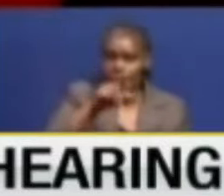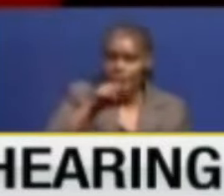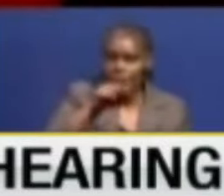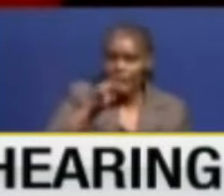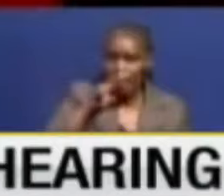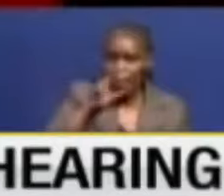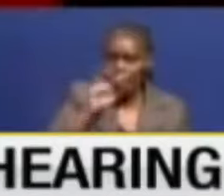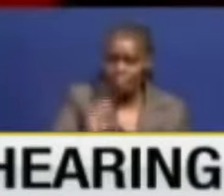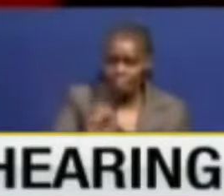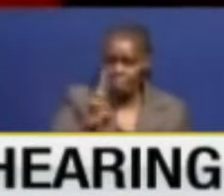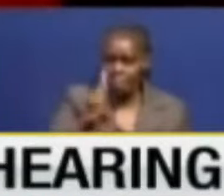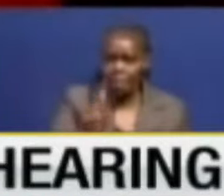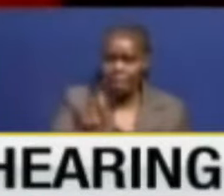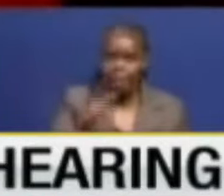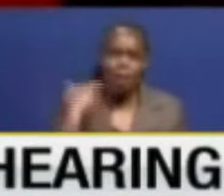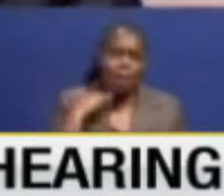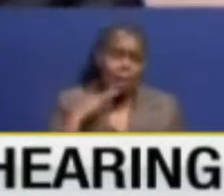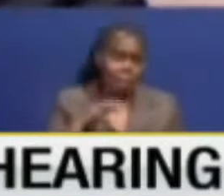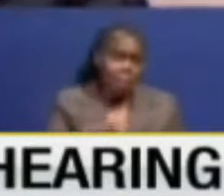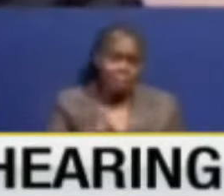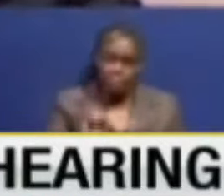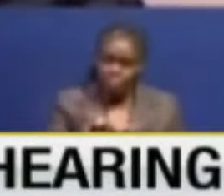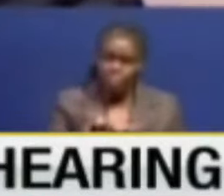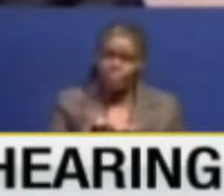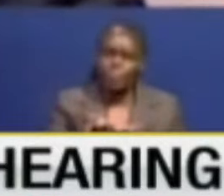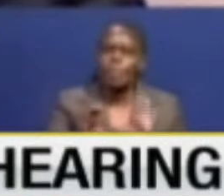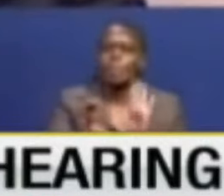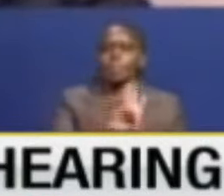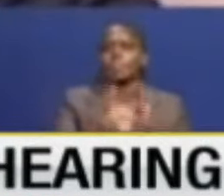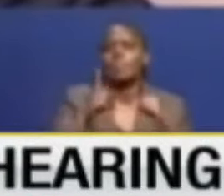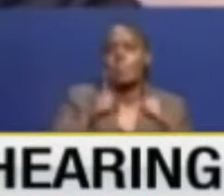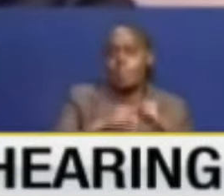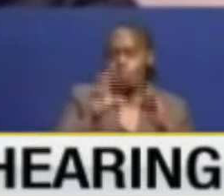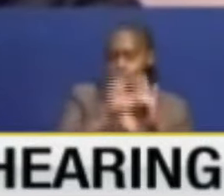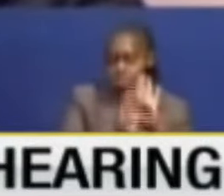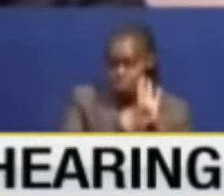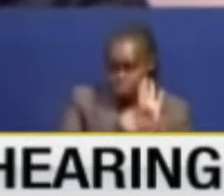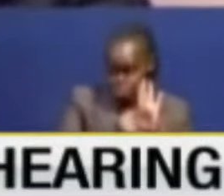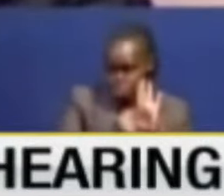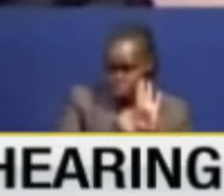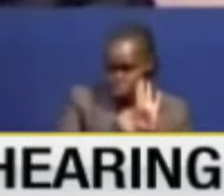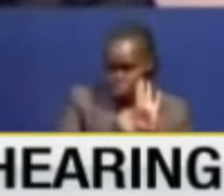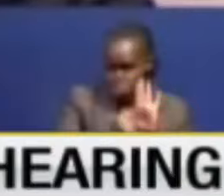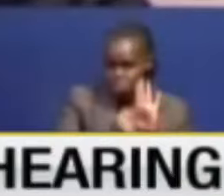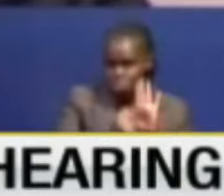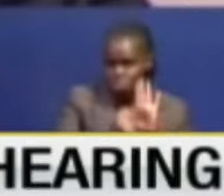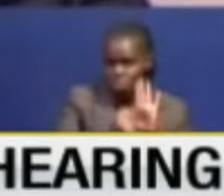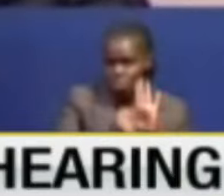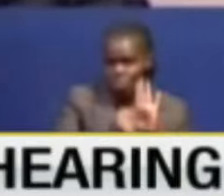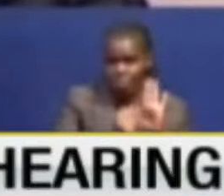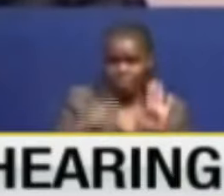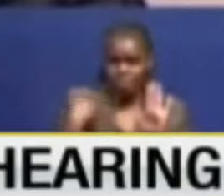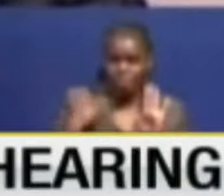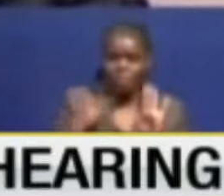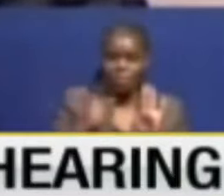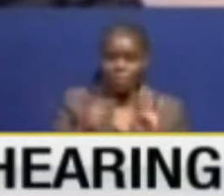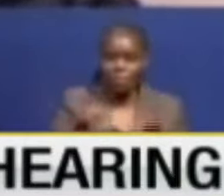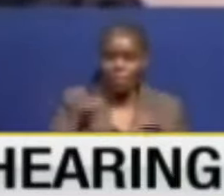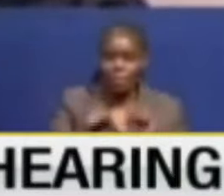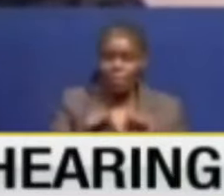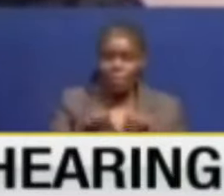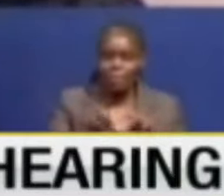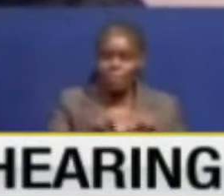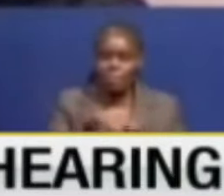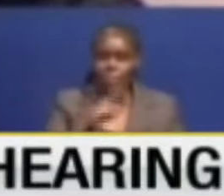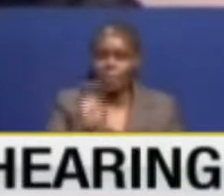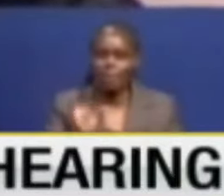prosecute the murder case, but to prosecute Chapter 6 of the Constitution in respect to the governor's ability to